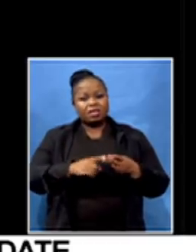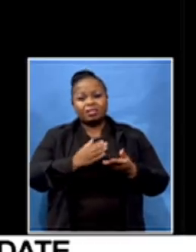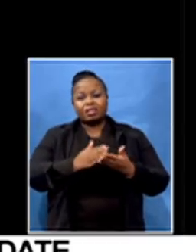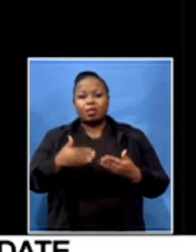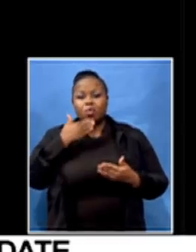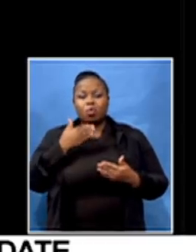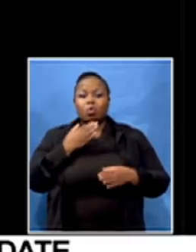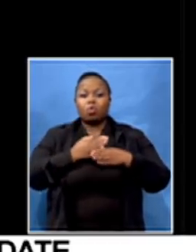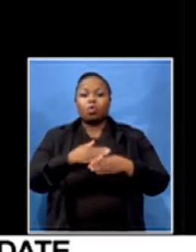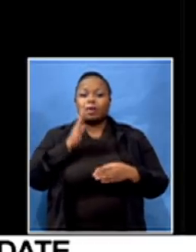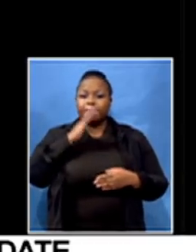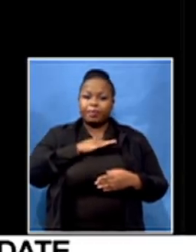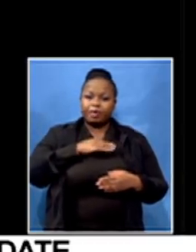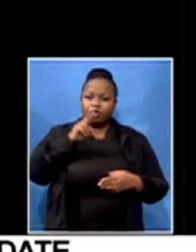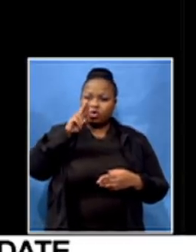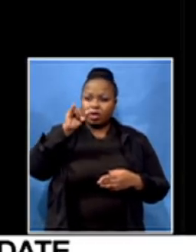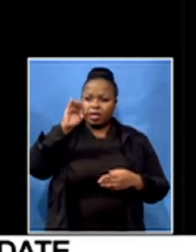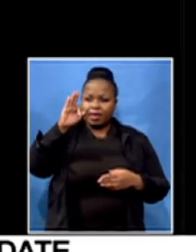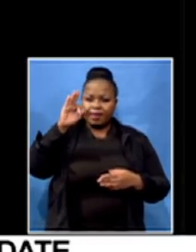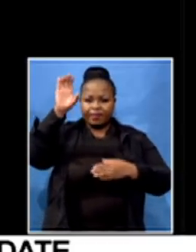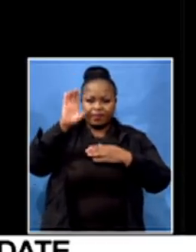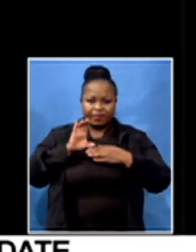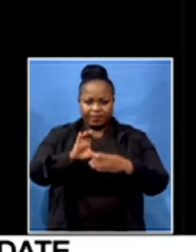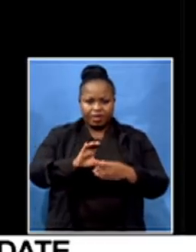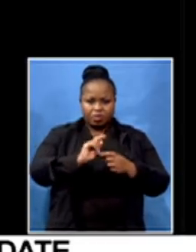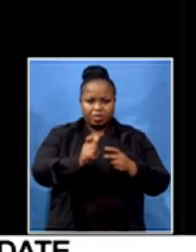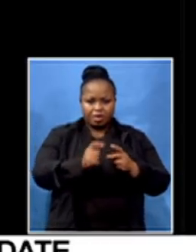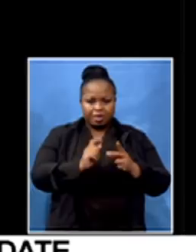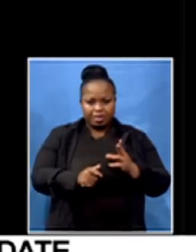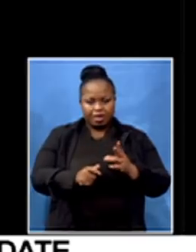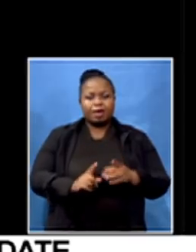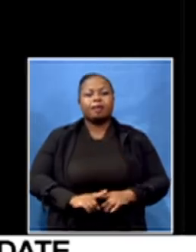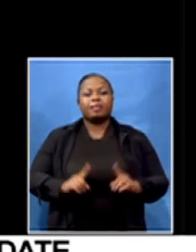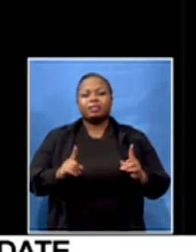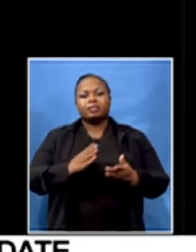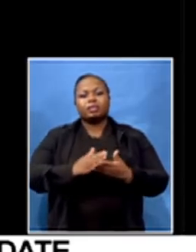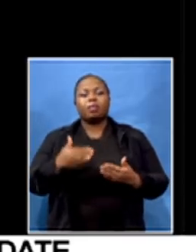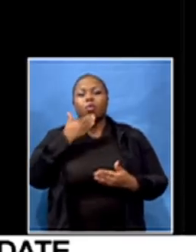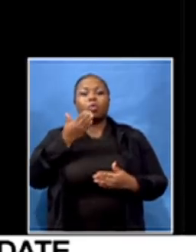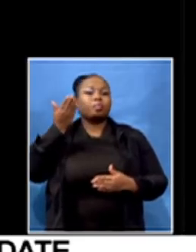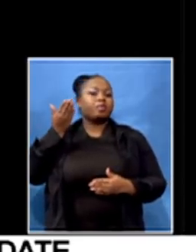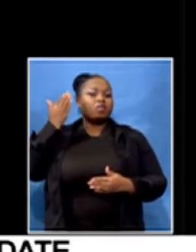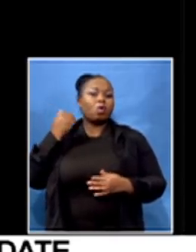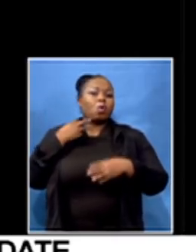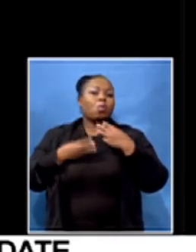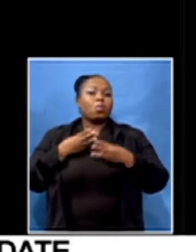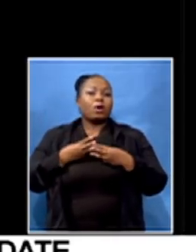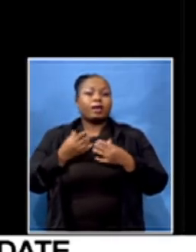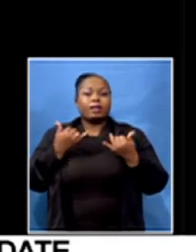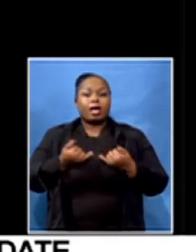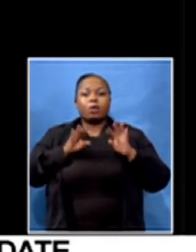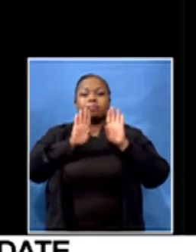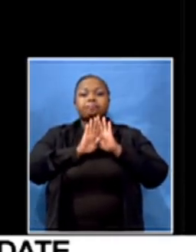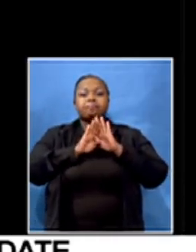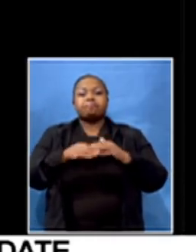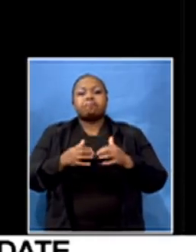unemployed, opening up UIF for those who were working but were not able to continue with work, support for